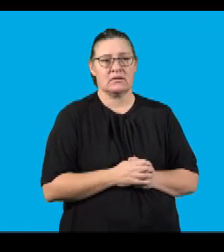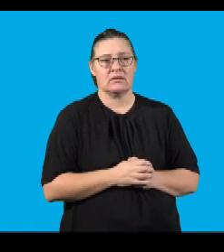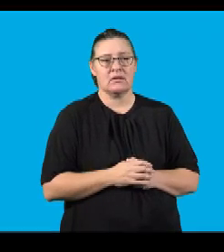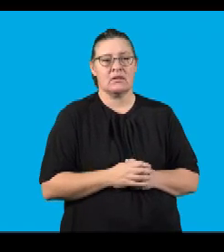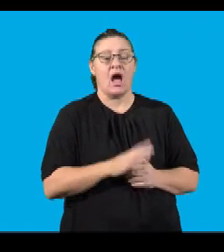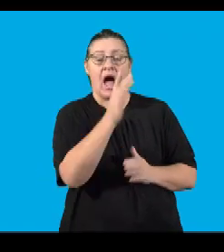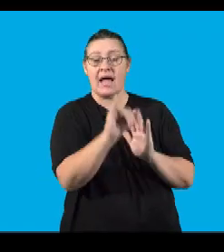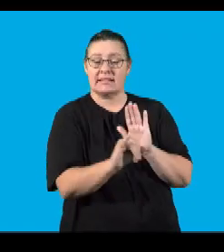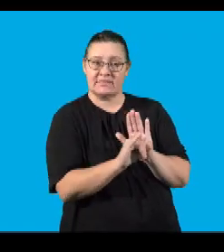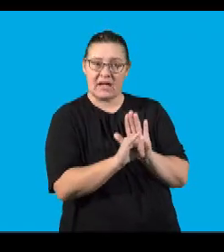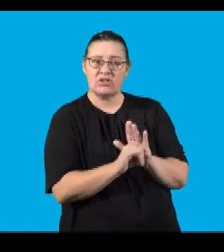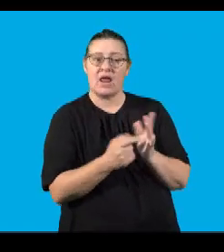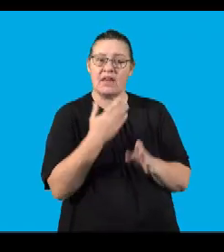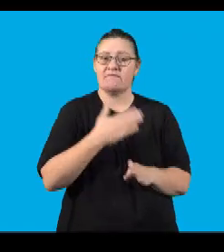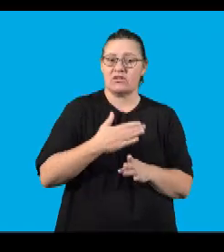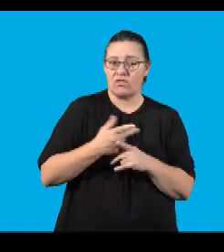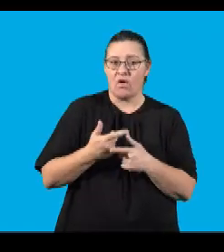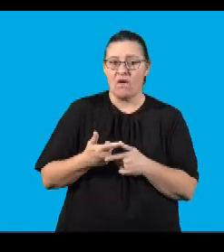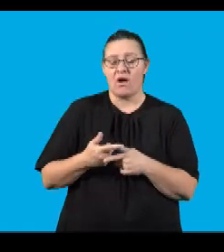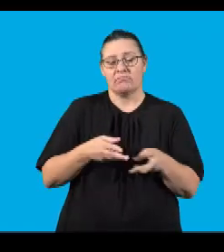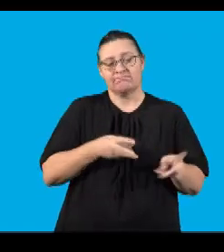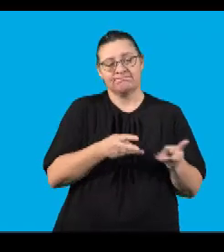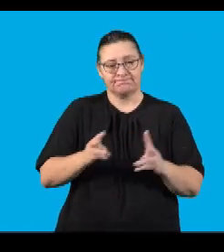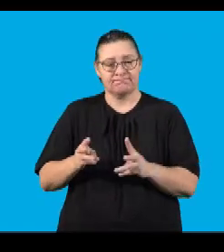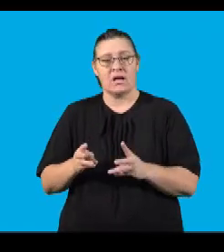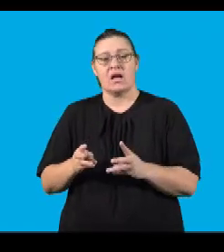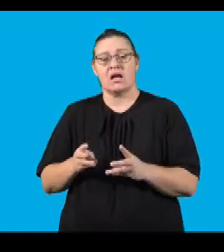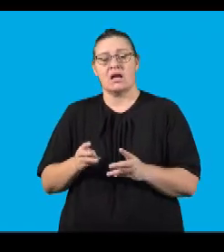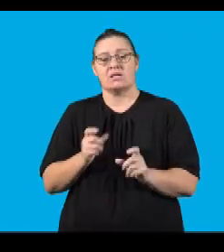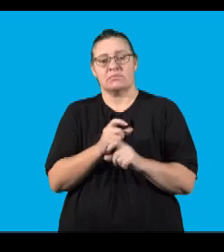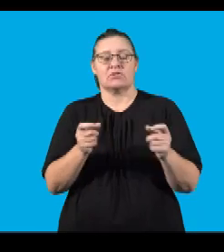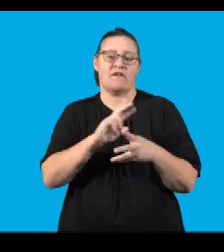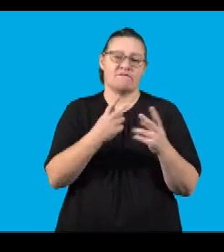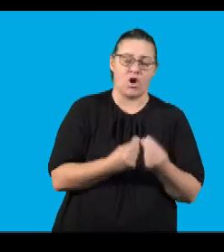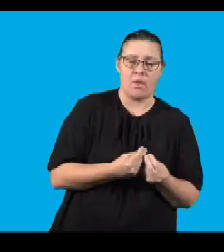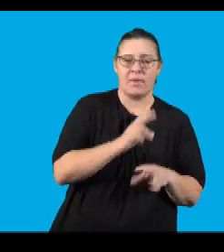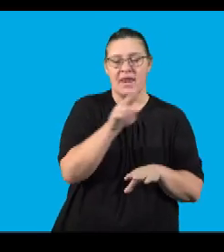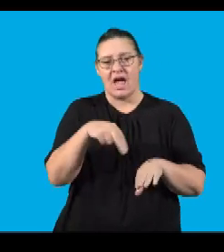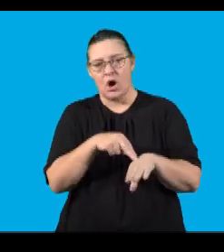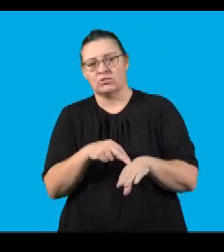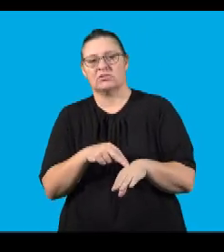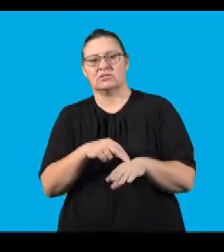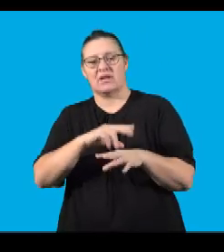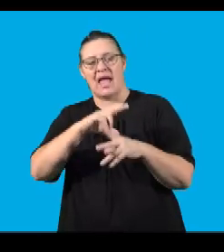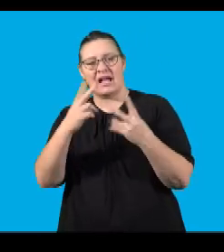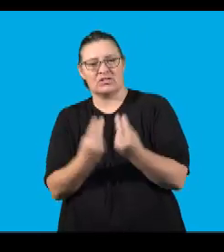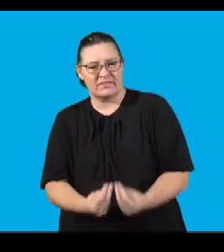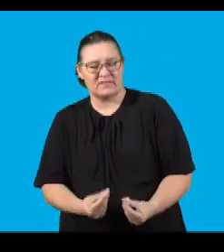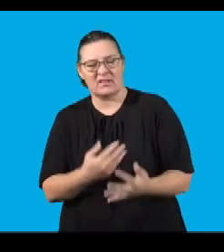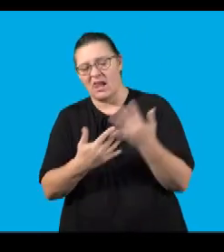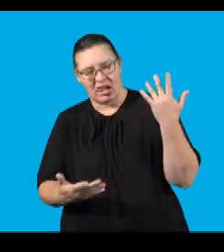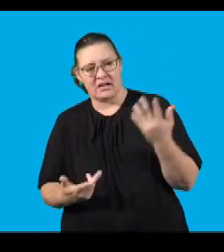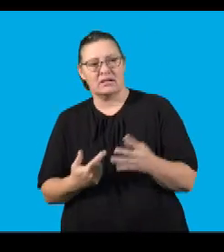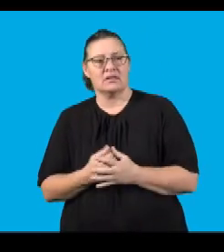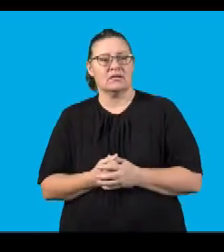the identification and the function of the different parts of speech, so verbs, nouns, adjectives, etc. Concord